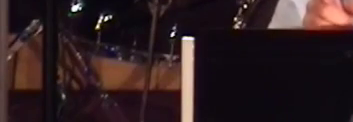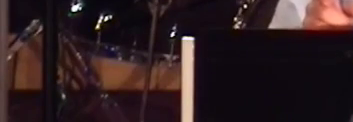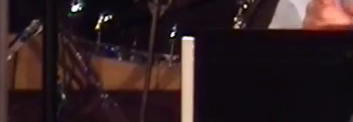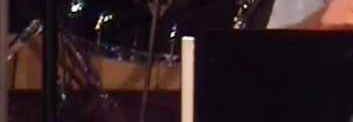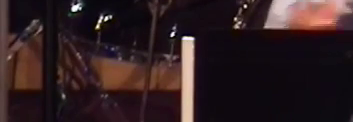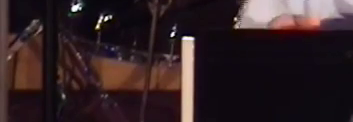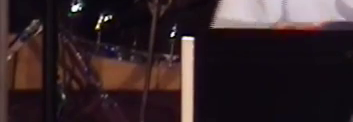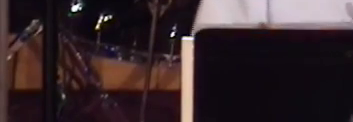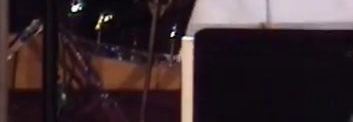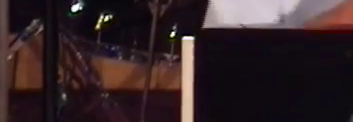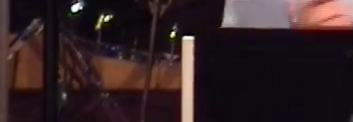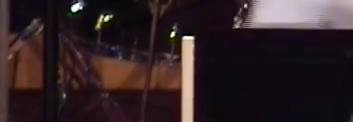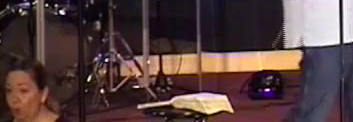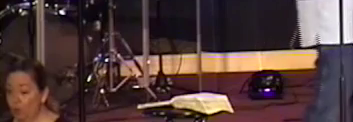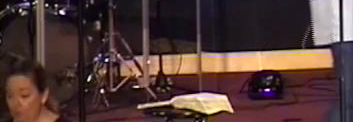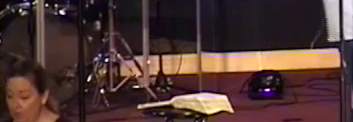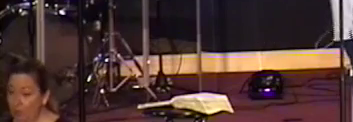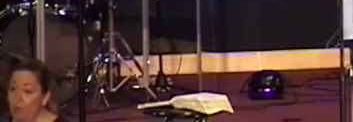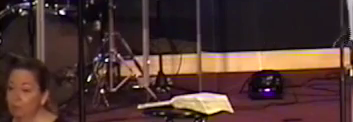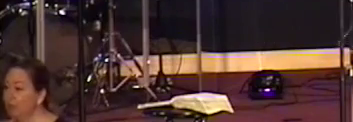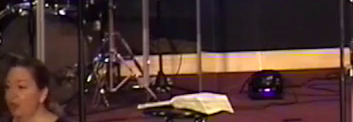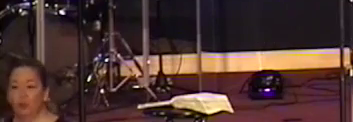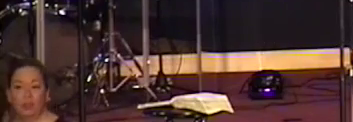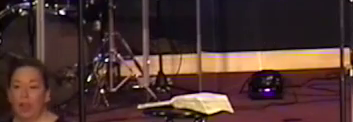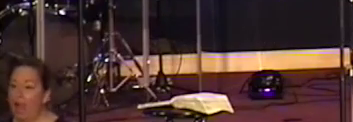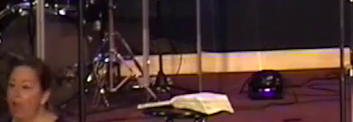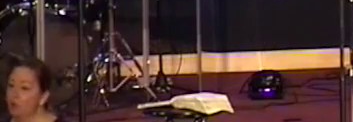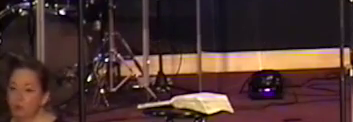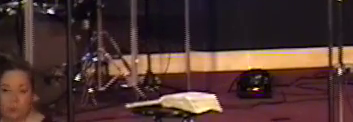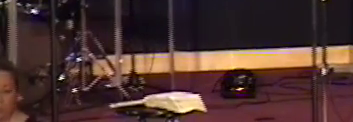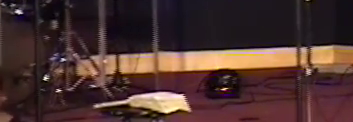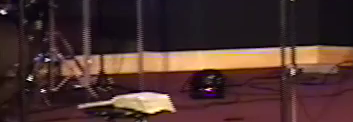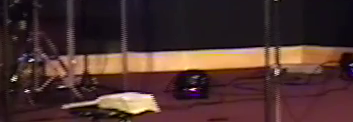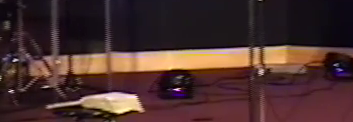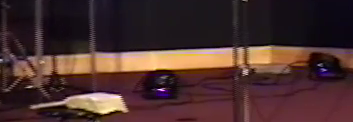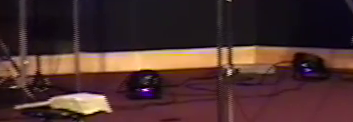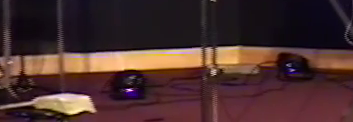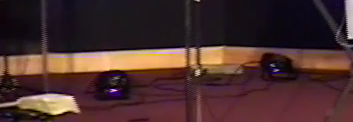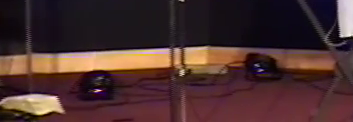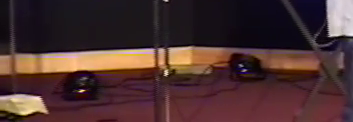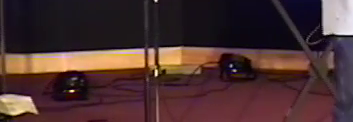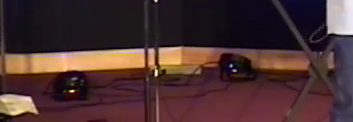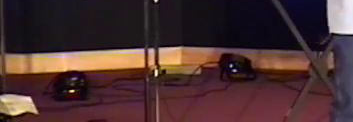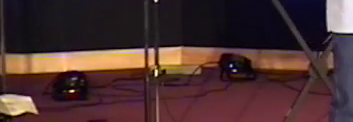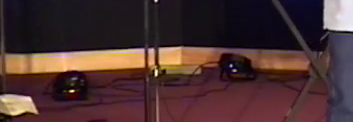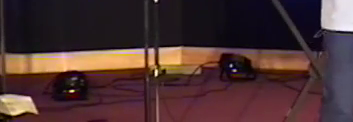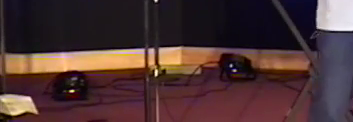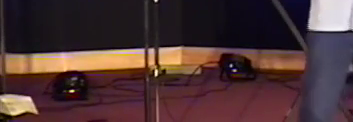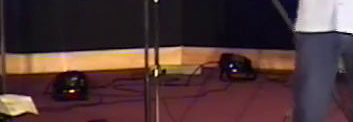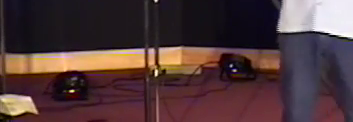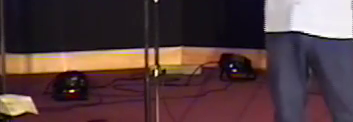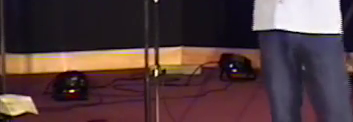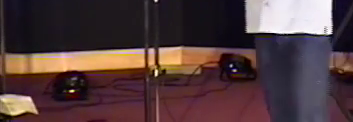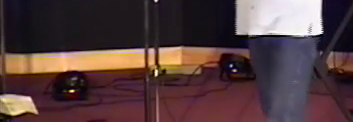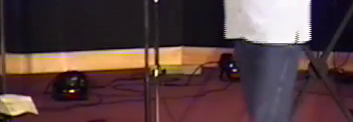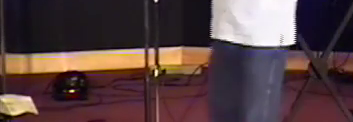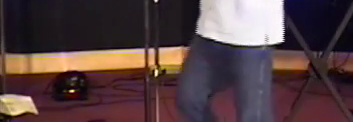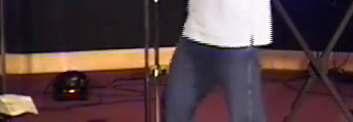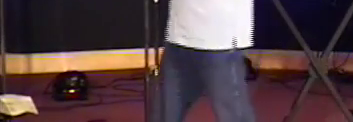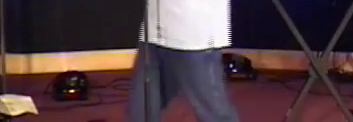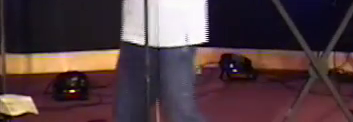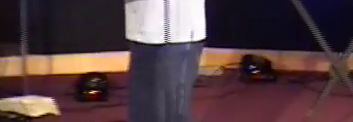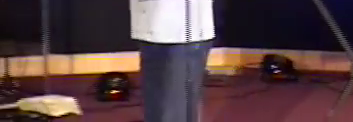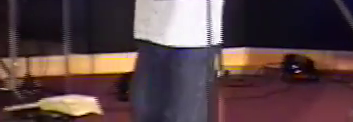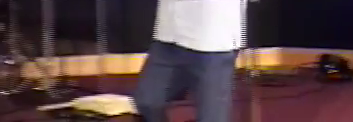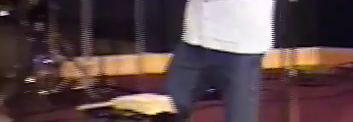God who's working in you. It's not your psychiatrist, and they're good. It's not your counselor. It's not your best friend. It's not your teacher. It's